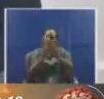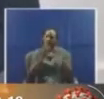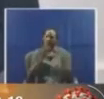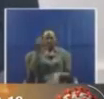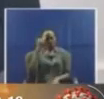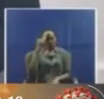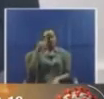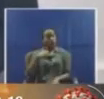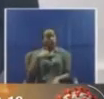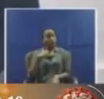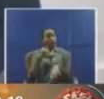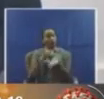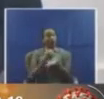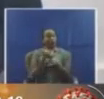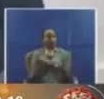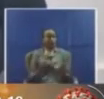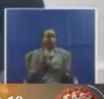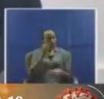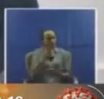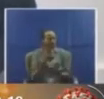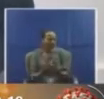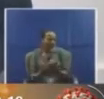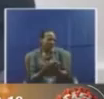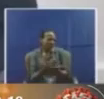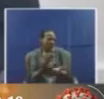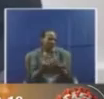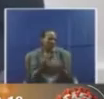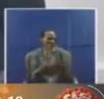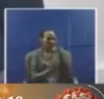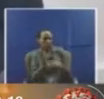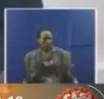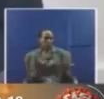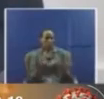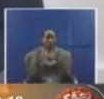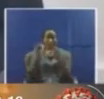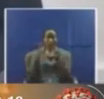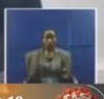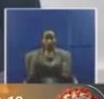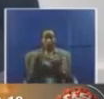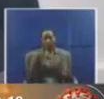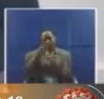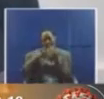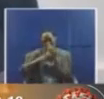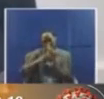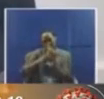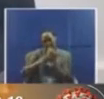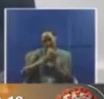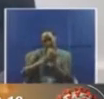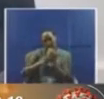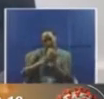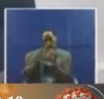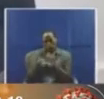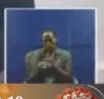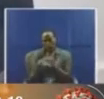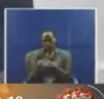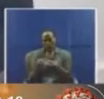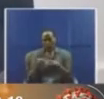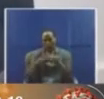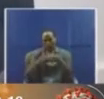early stages yet, but could temporary relief be given to taxpayers, or could there even be a temporary